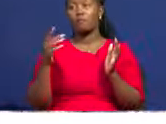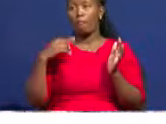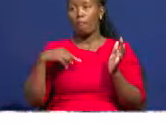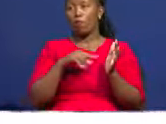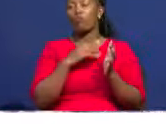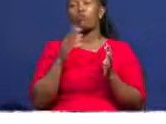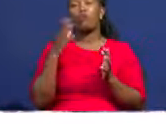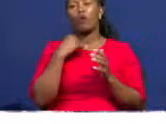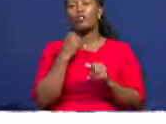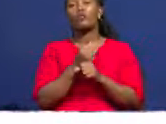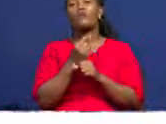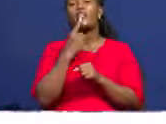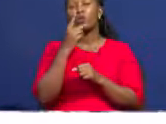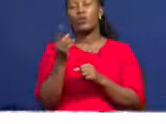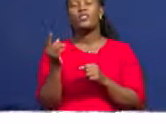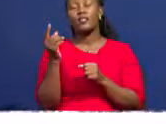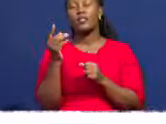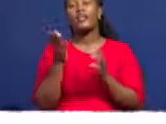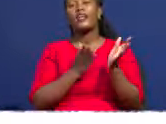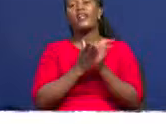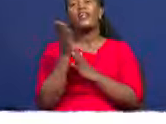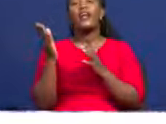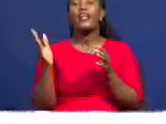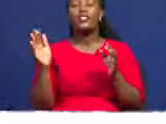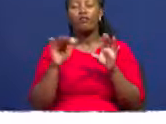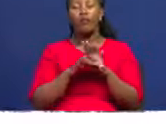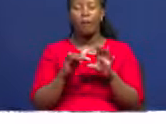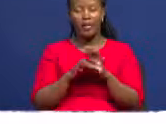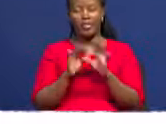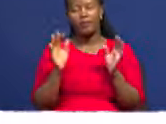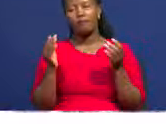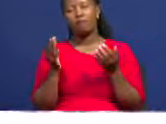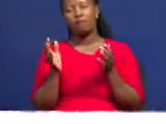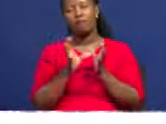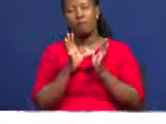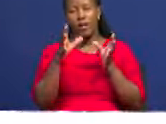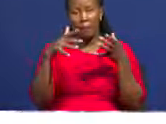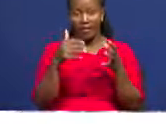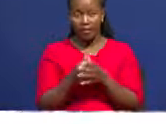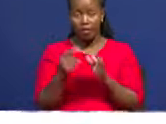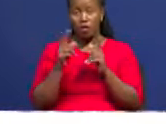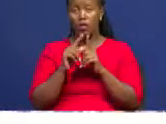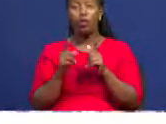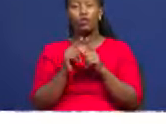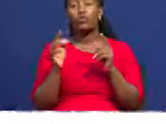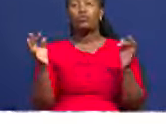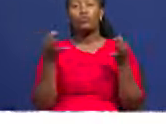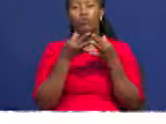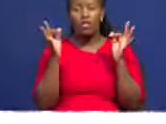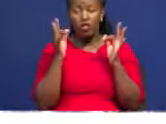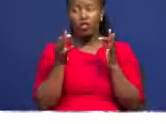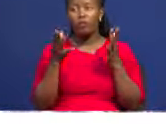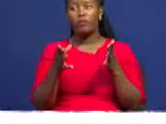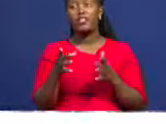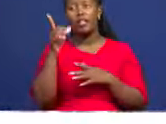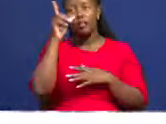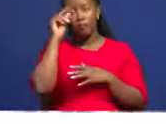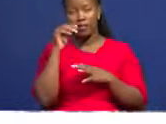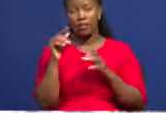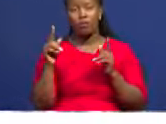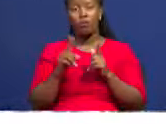get the rights of our party members, make sure the freedom they have been dreaming here in Mombasa, expressing themselves,